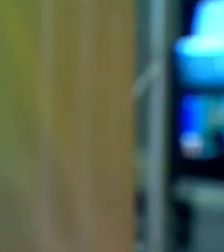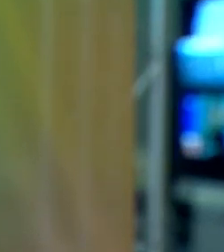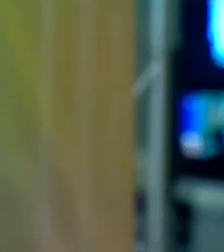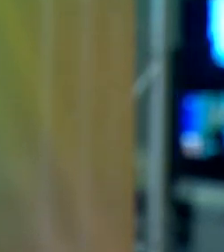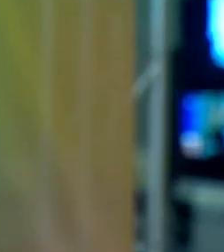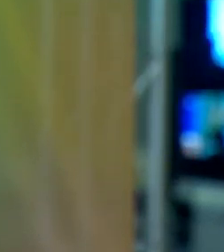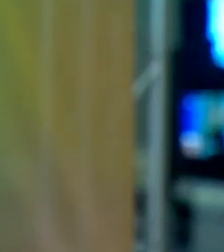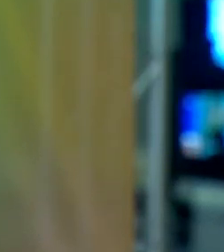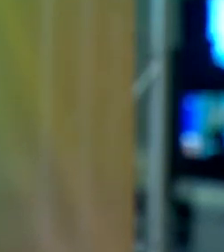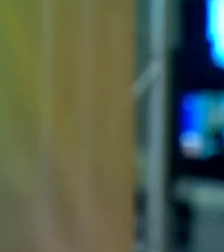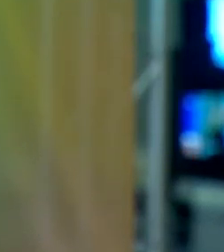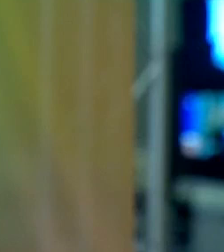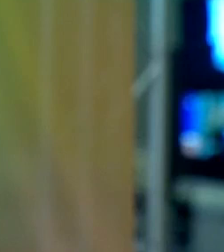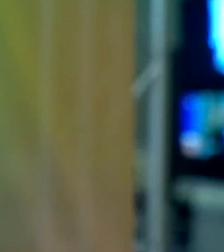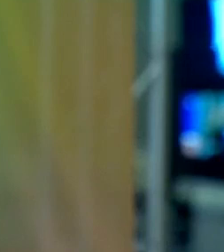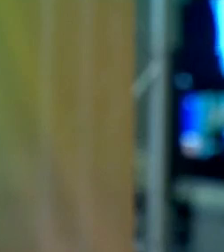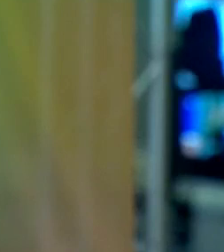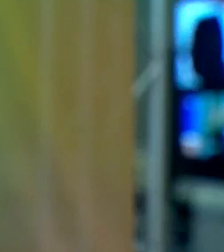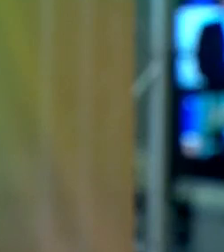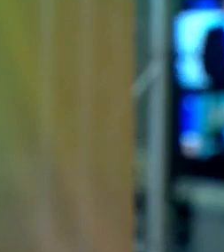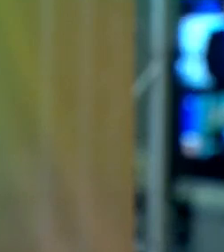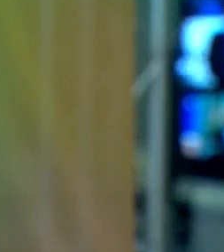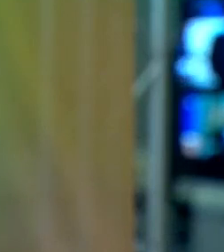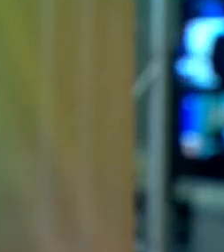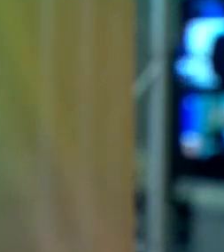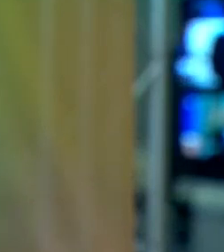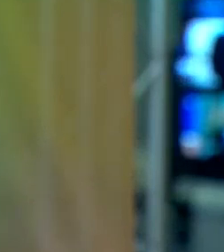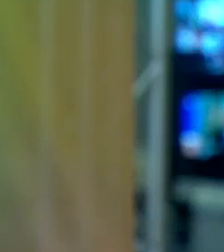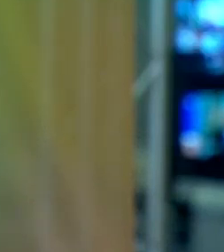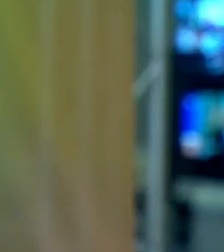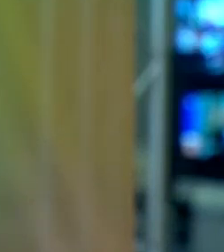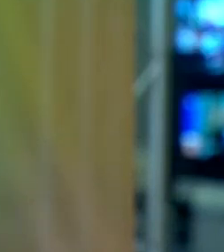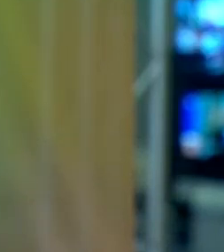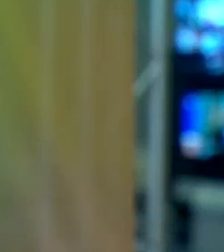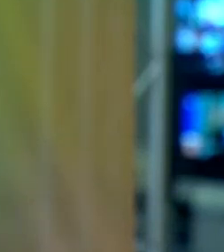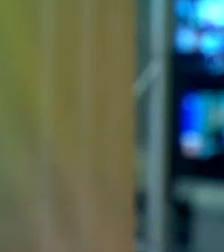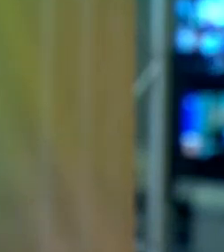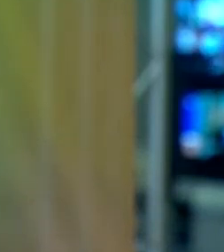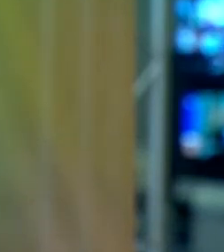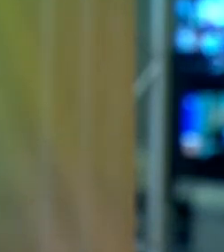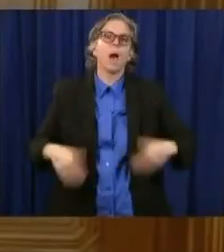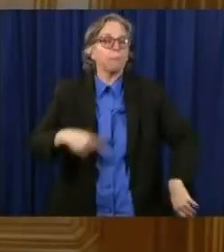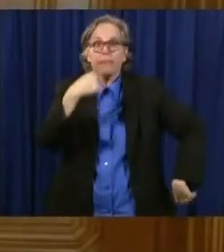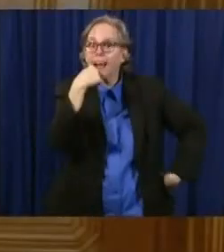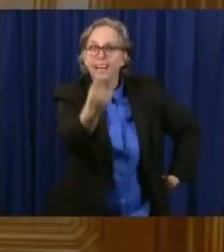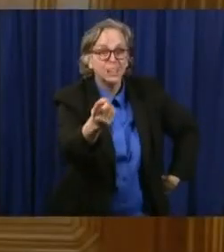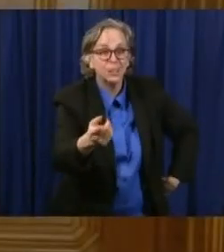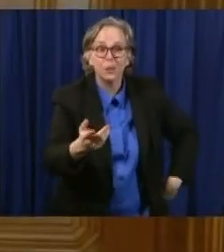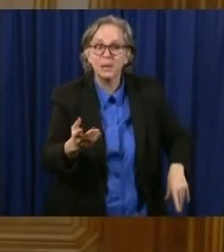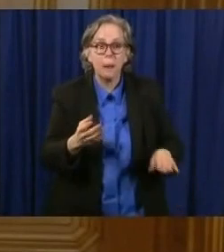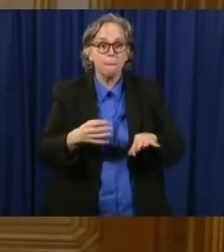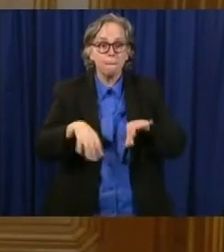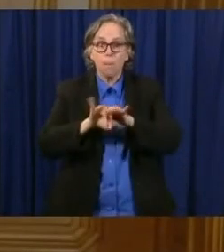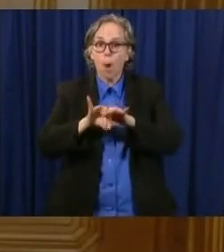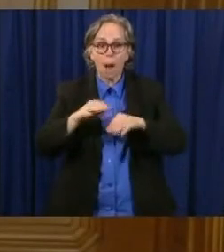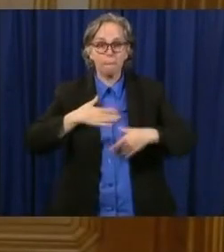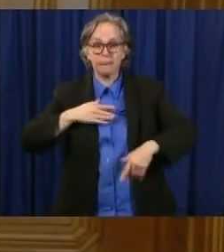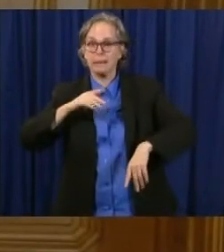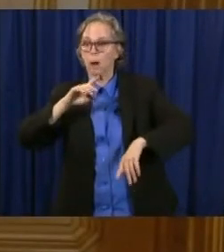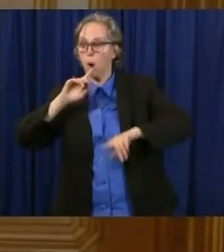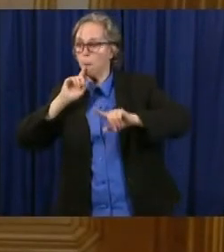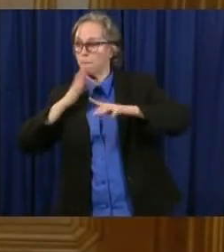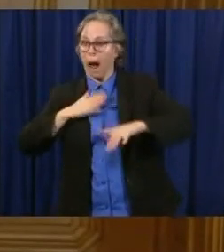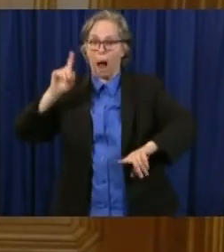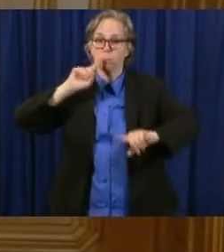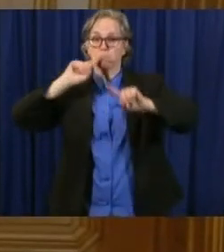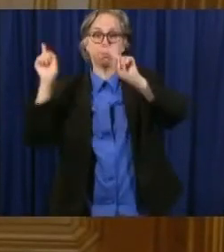over. Laura Caso has more of the governor's optimistic words and news of more help on the way. But ultimately, it's what each and